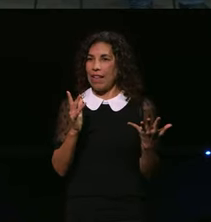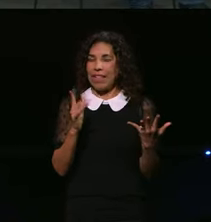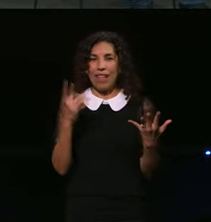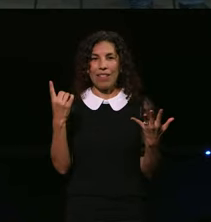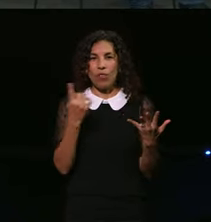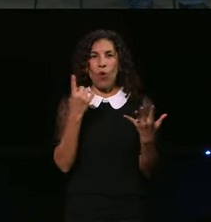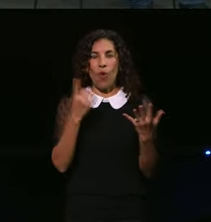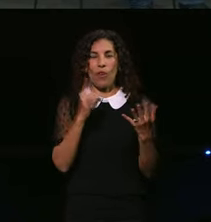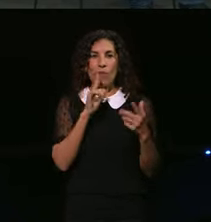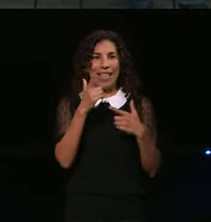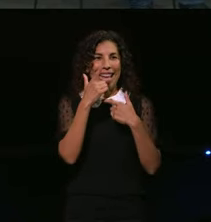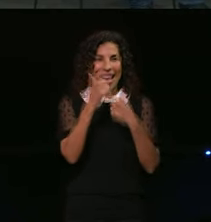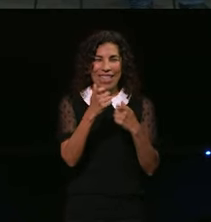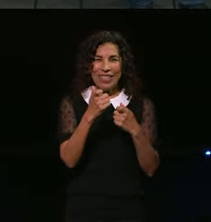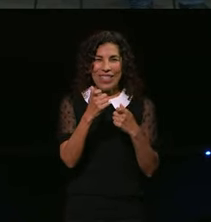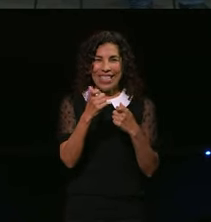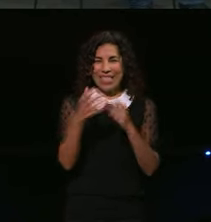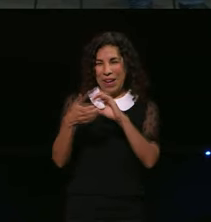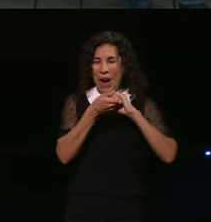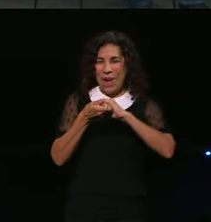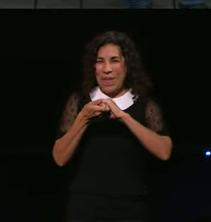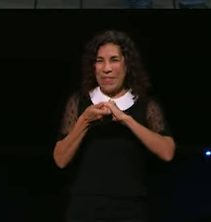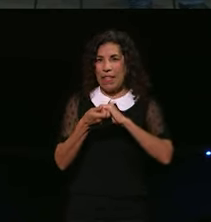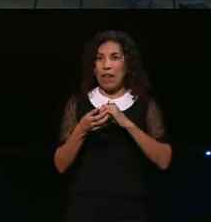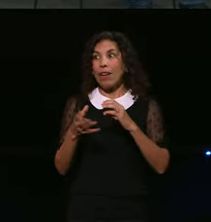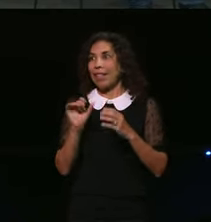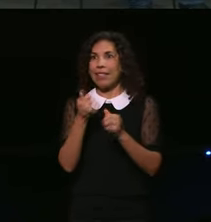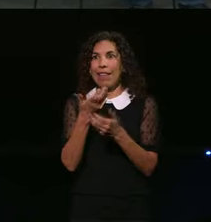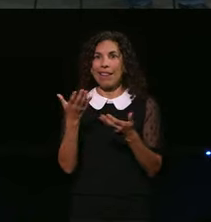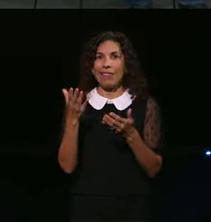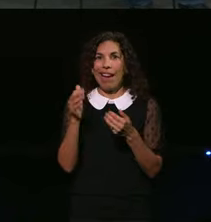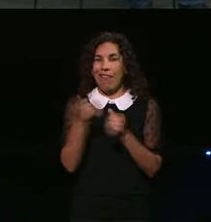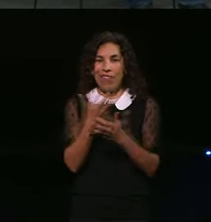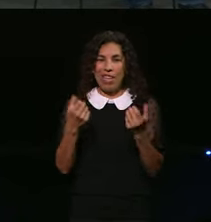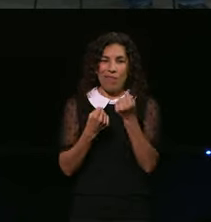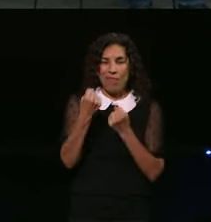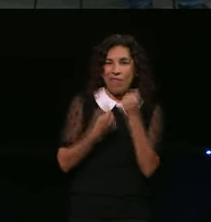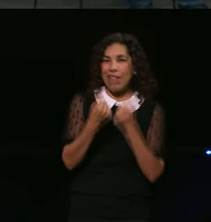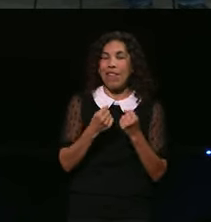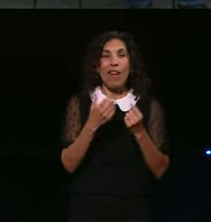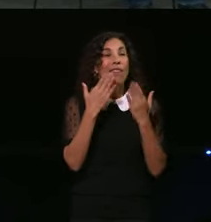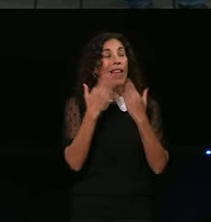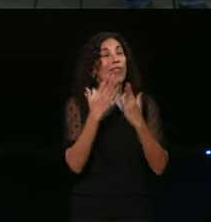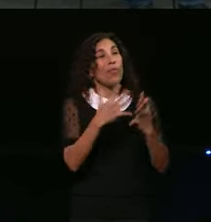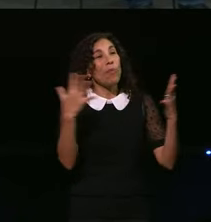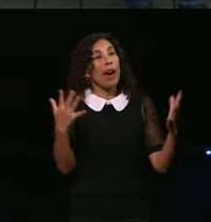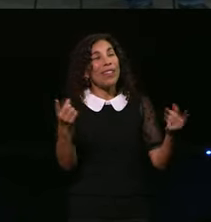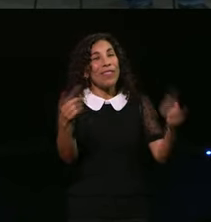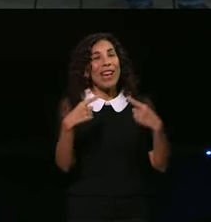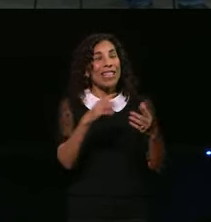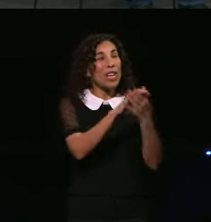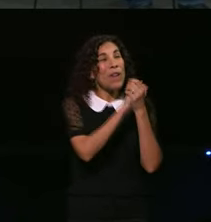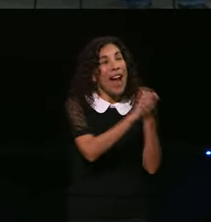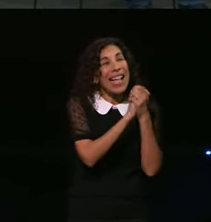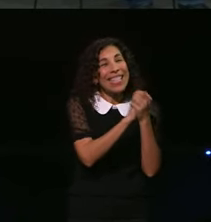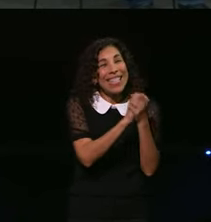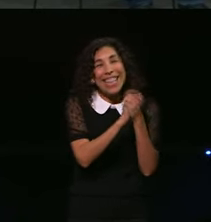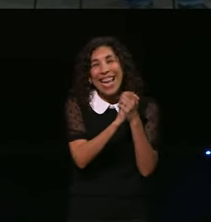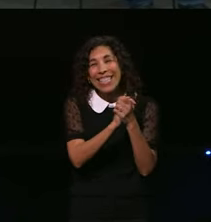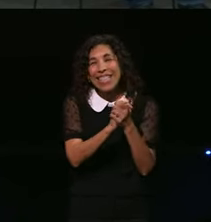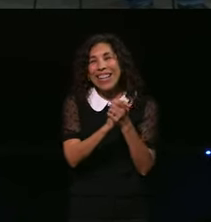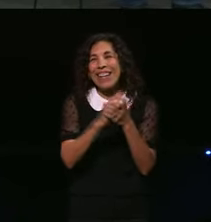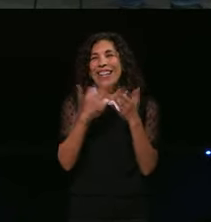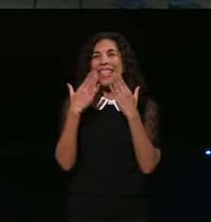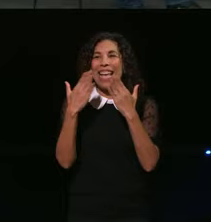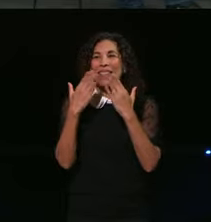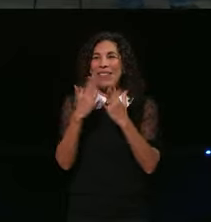it's always an interesting collaboration. Yeah, it's absolutely a combination of everything. Well, we thank you guys very much for coming. Congratulations. Thank you. Willem, thank